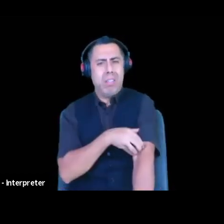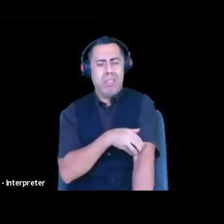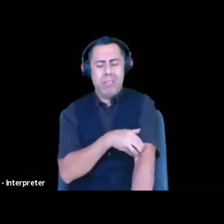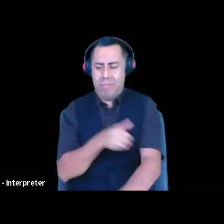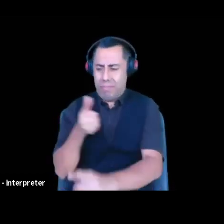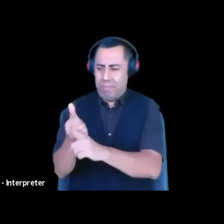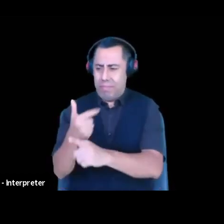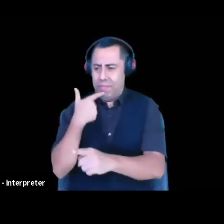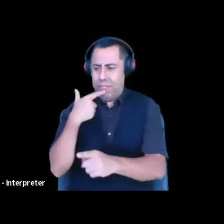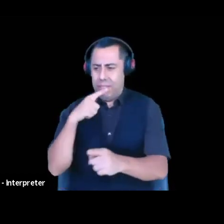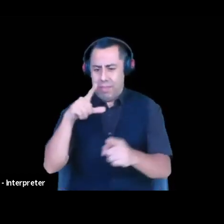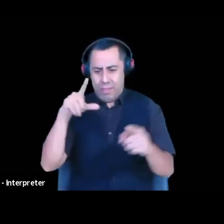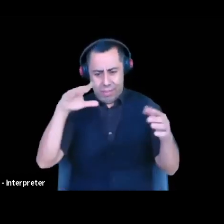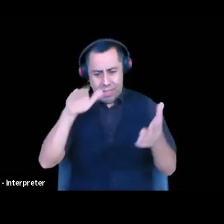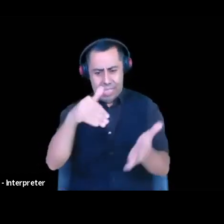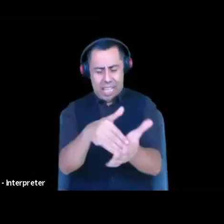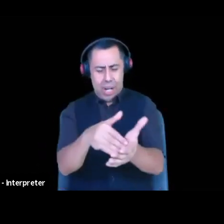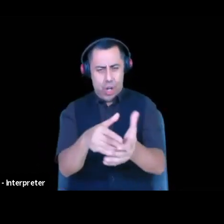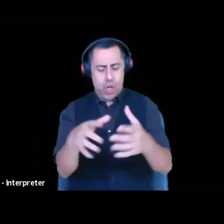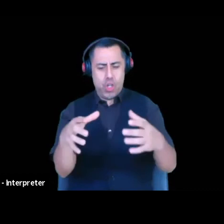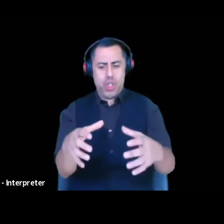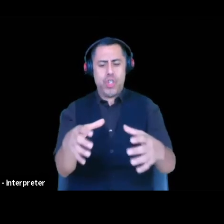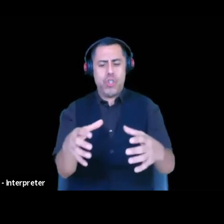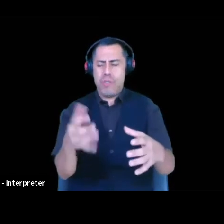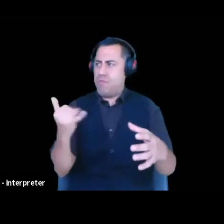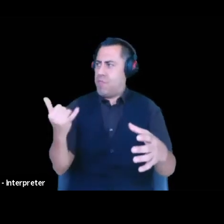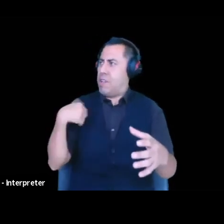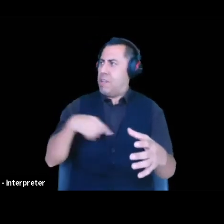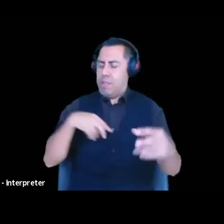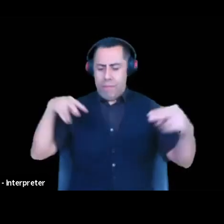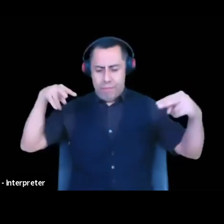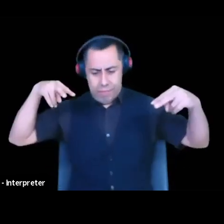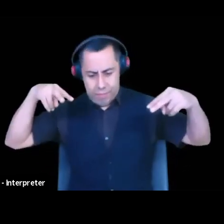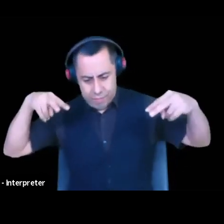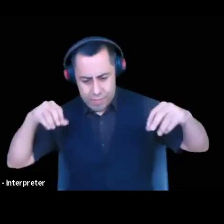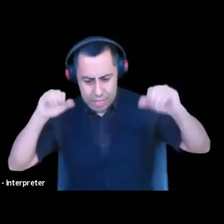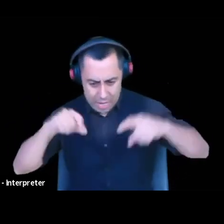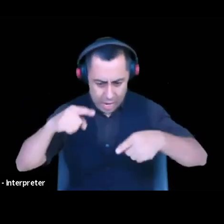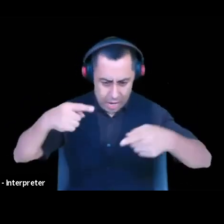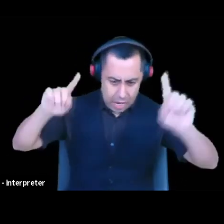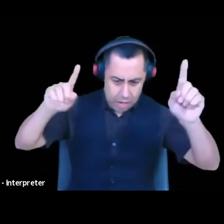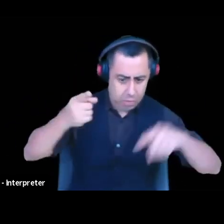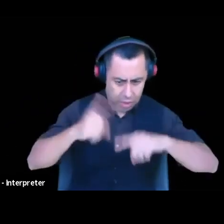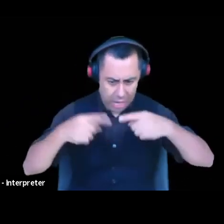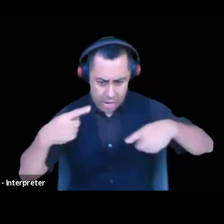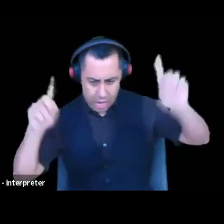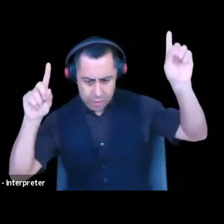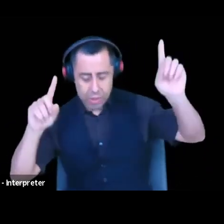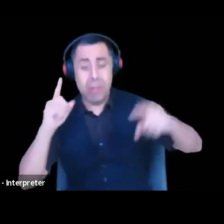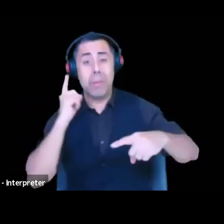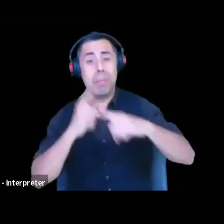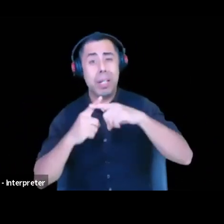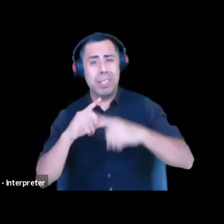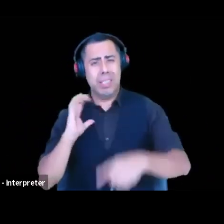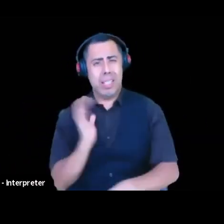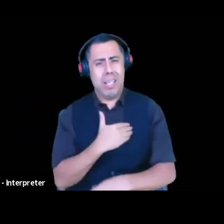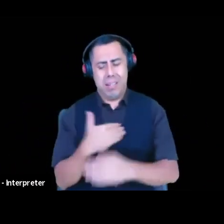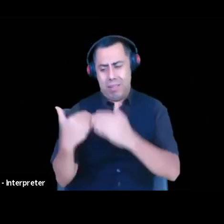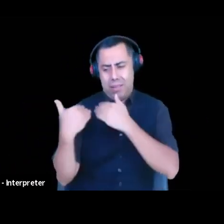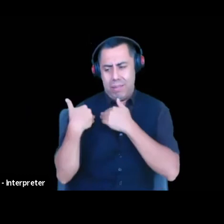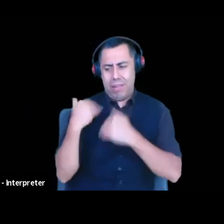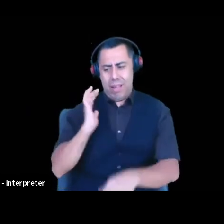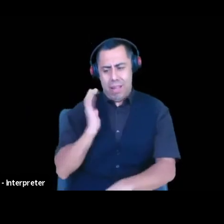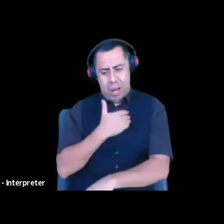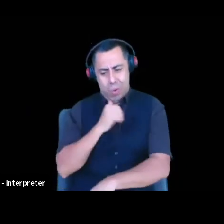it can and cannot accomplish, and of the work we must do ourselves. And as we've done in the past two plenaries, I invite